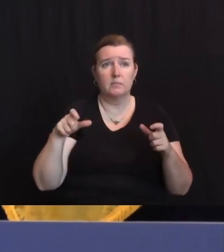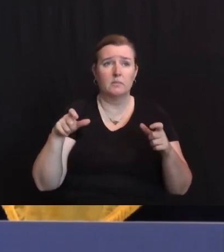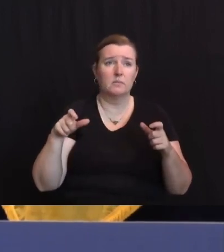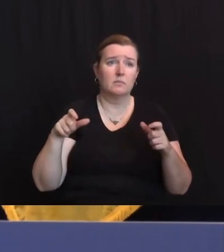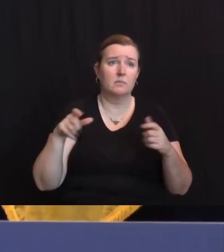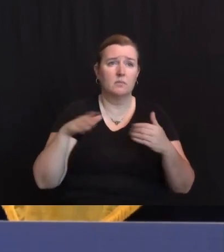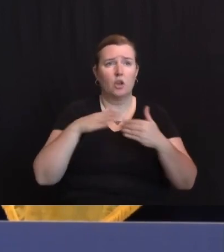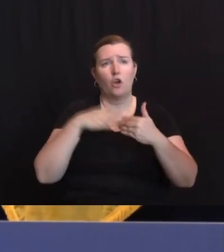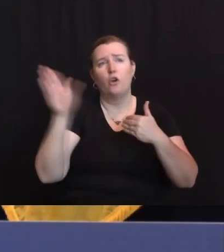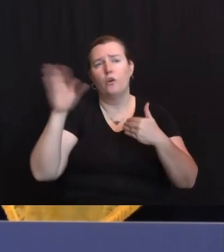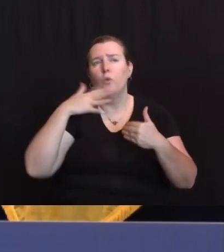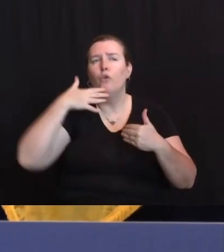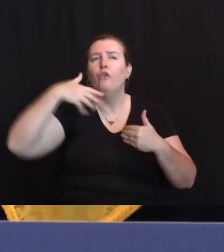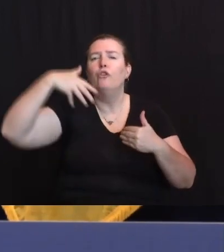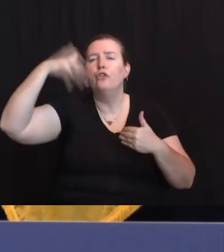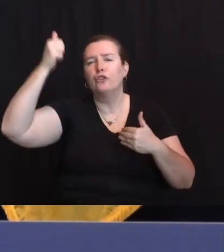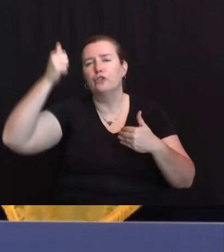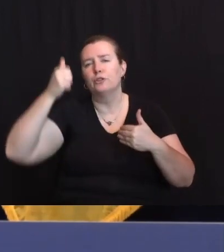range.